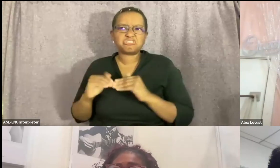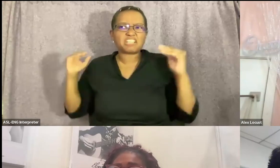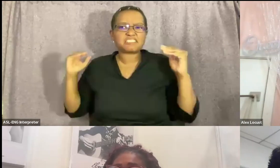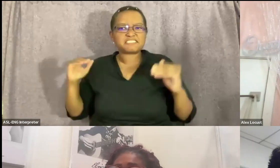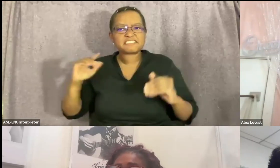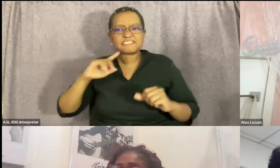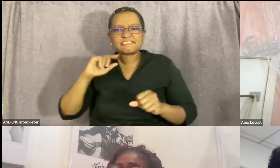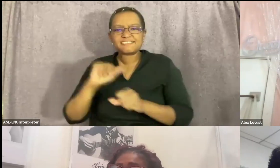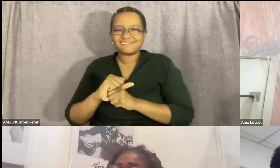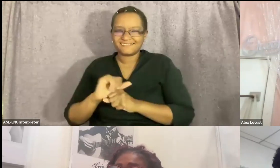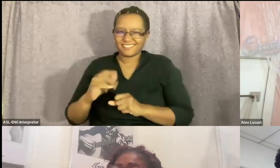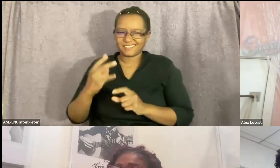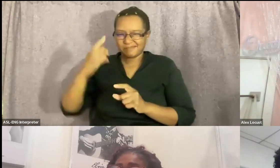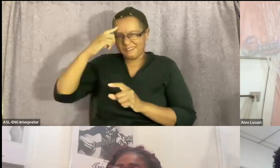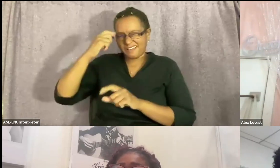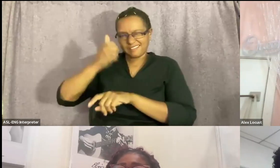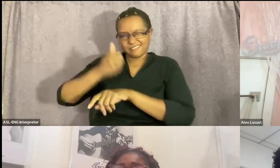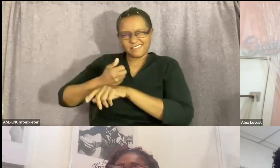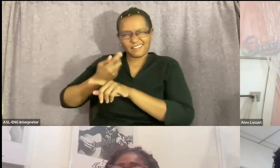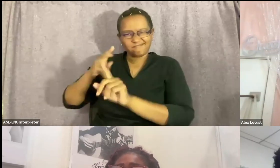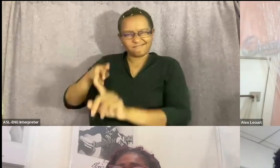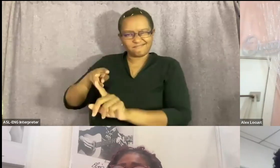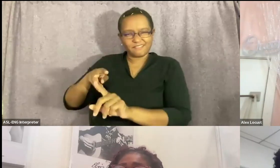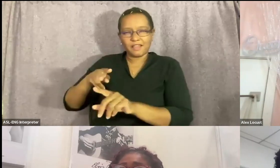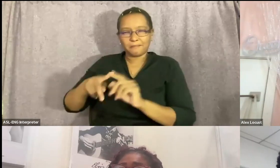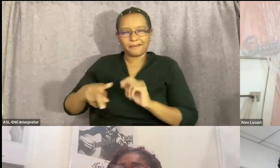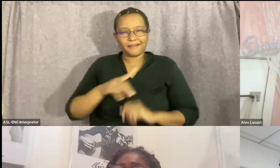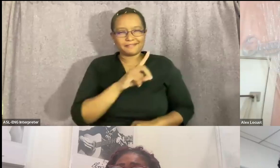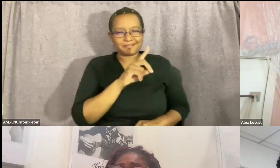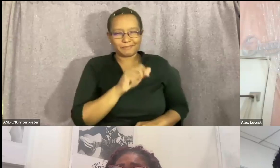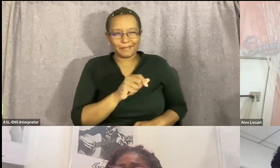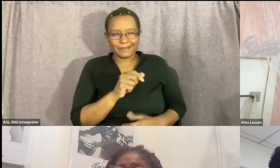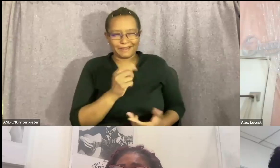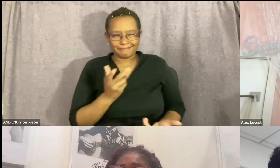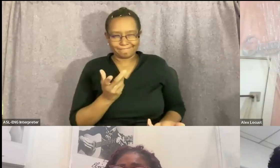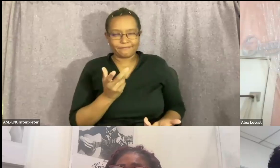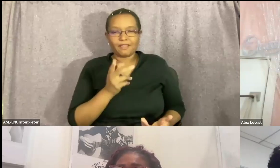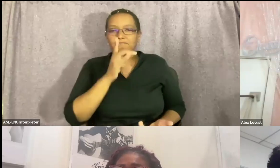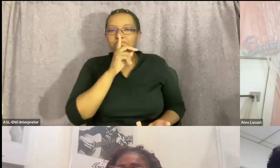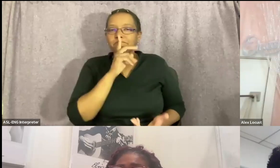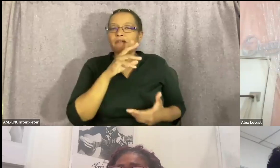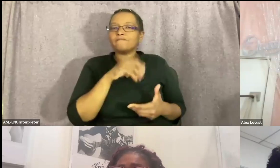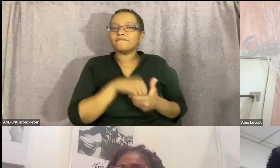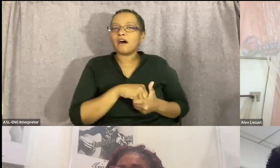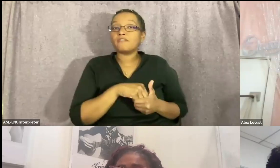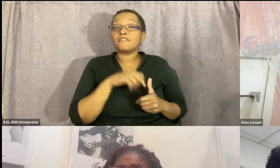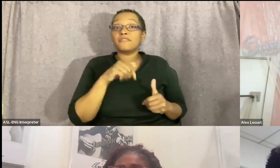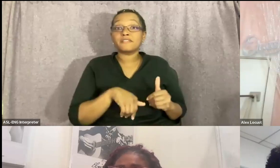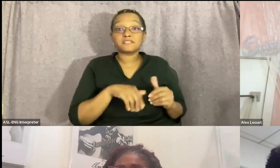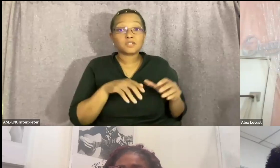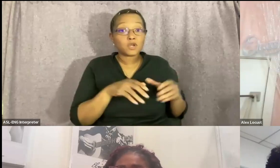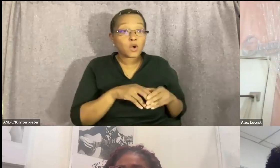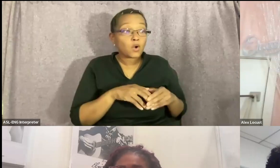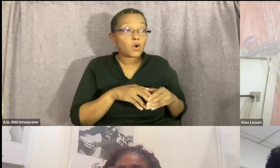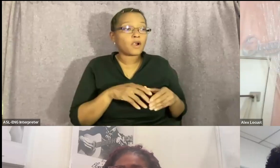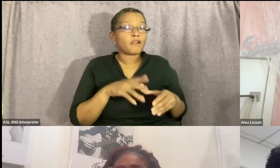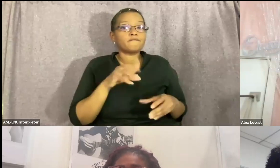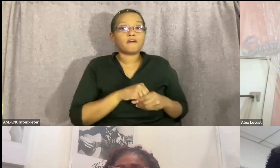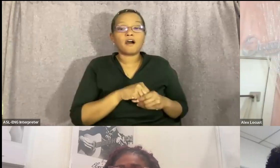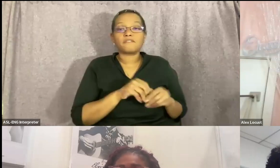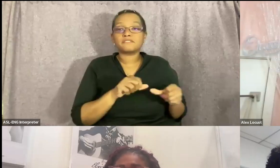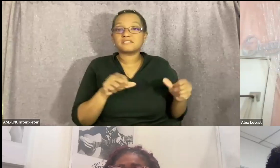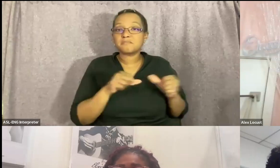opportunities for persons with varying disabled conditions to meet each other socially